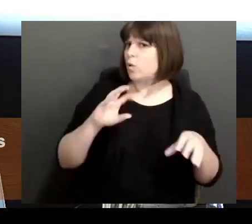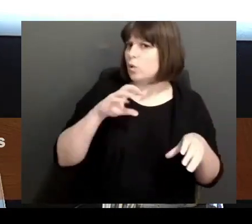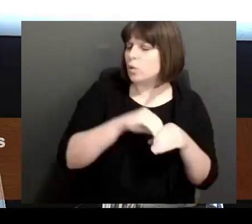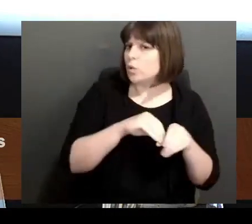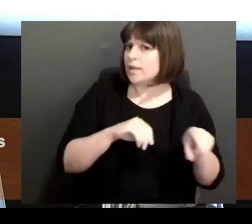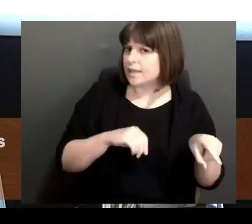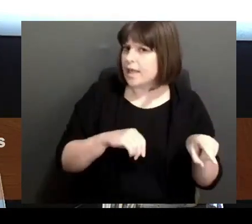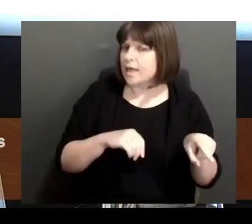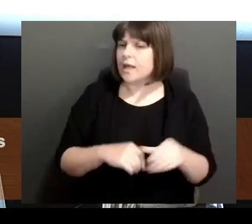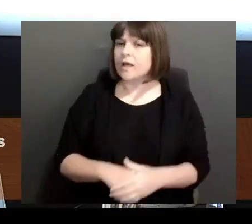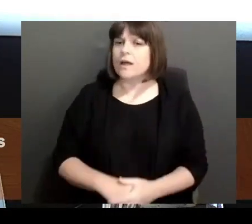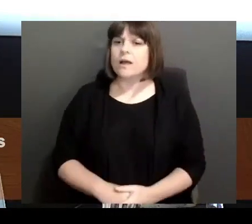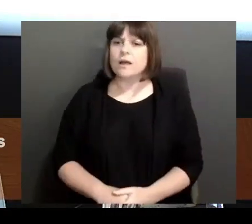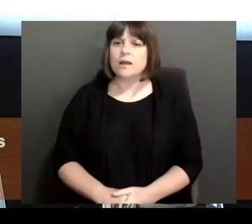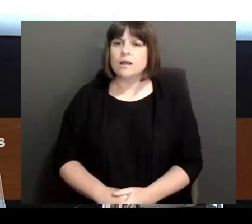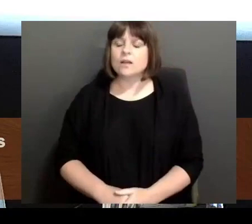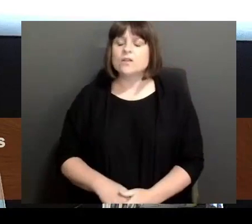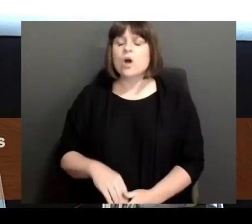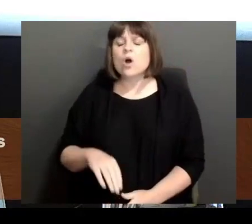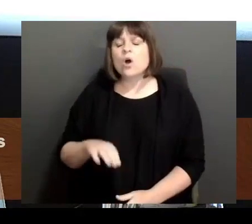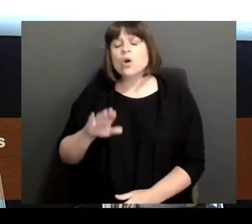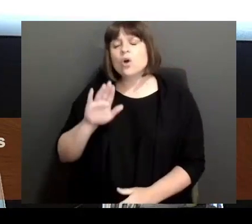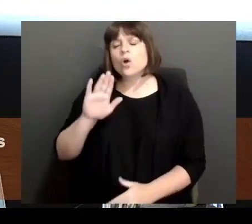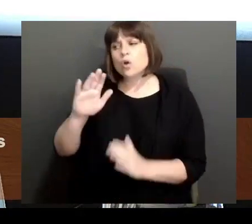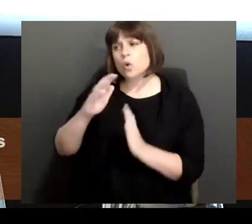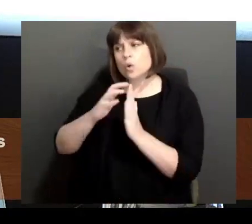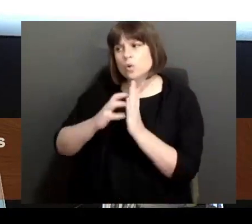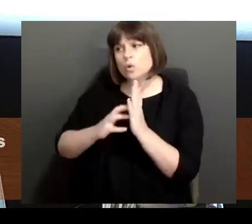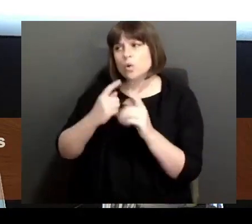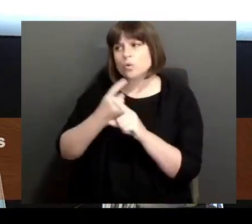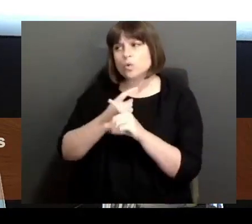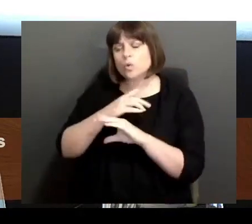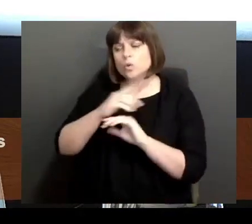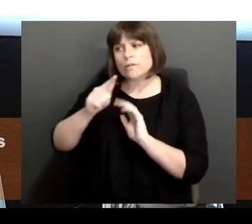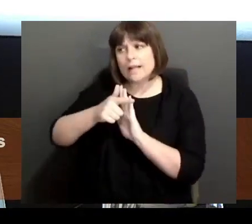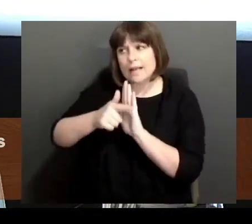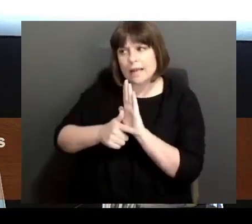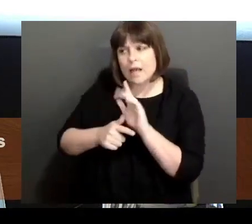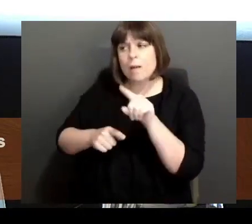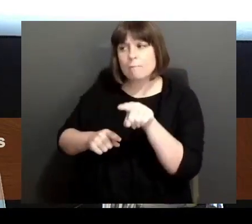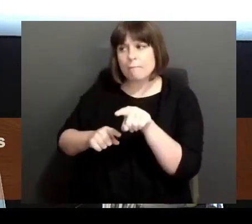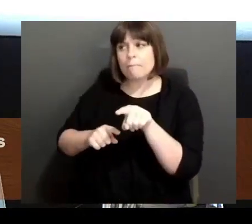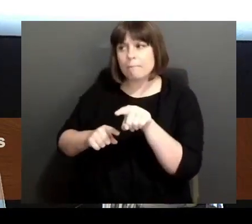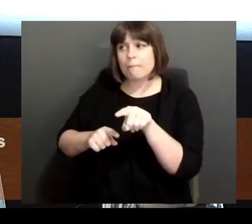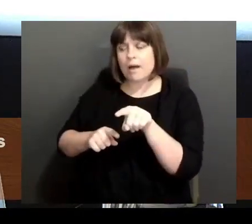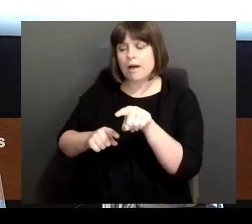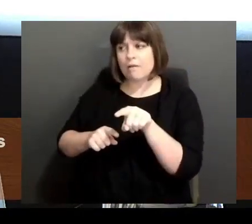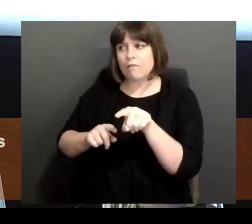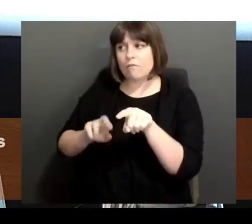So there's a footnote in your statement to this legislation, but just for Commissioner's benefit, the